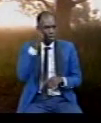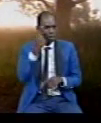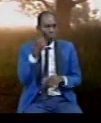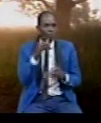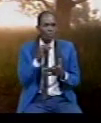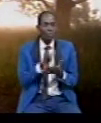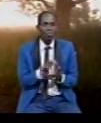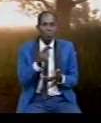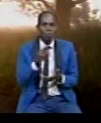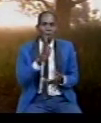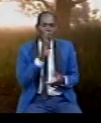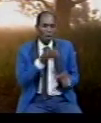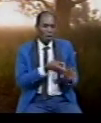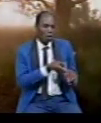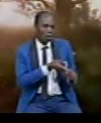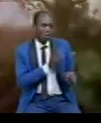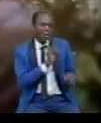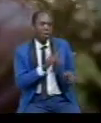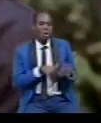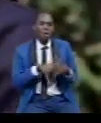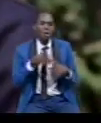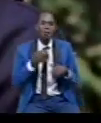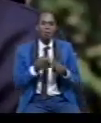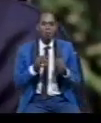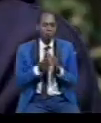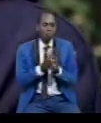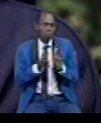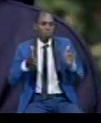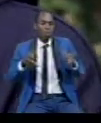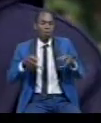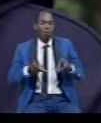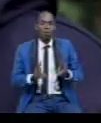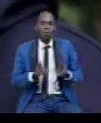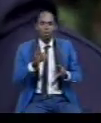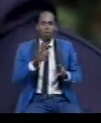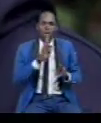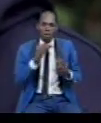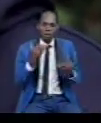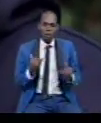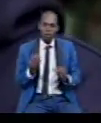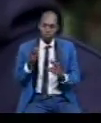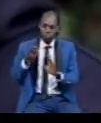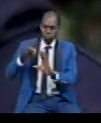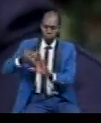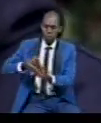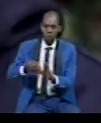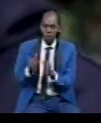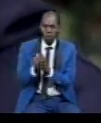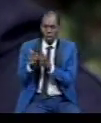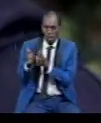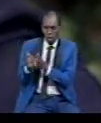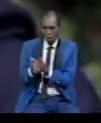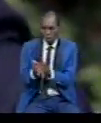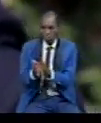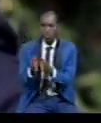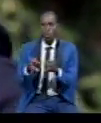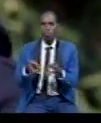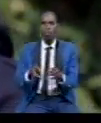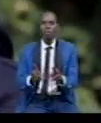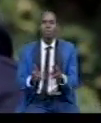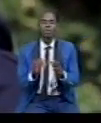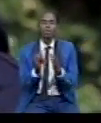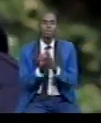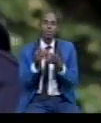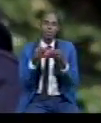You're coming out of the broad way, and you're coming into the straight gate, into the narrow way